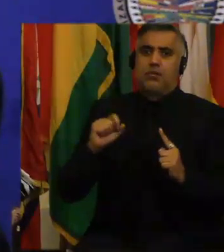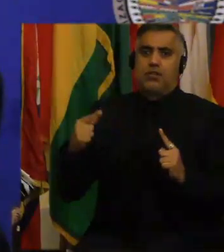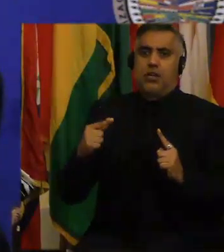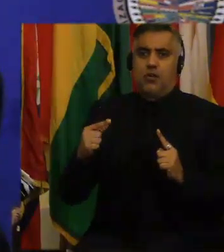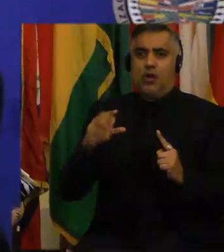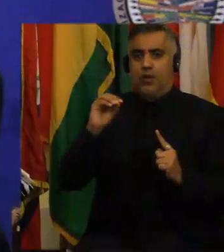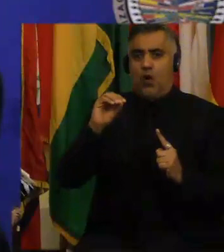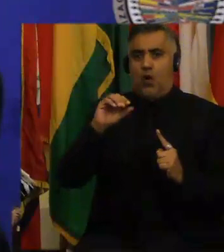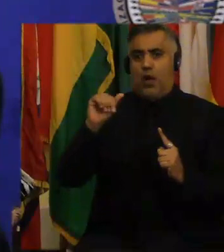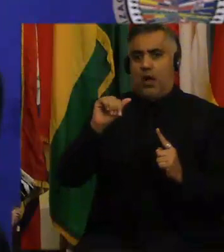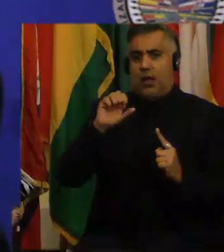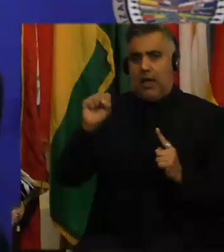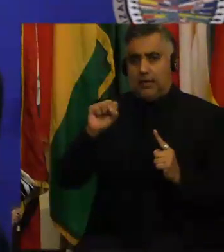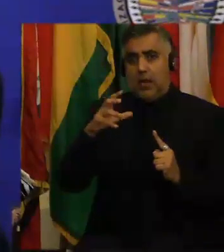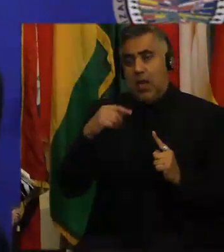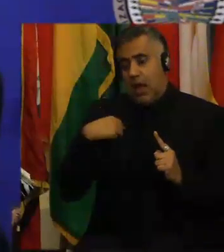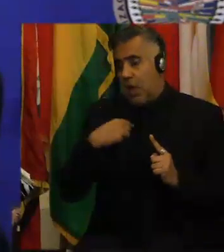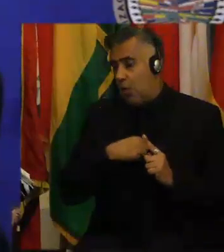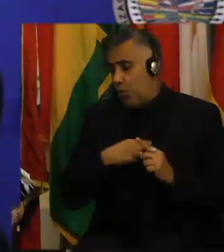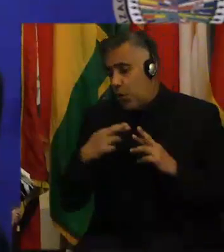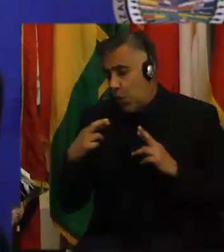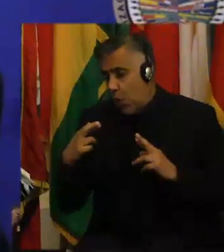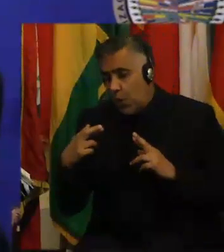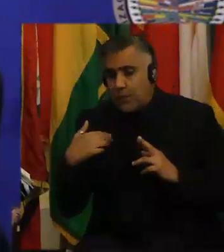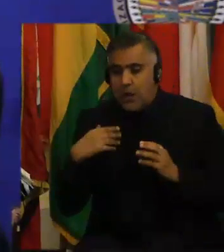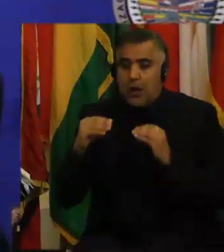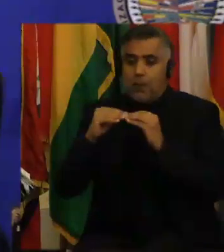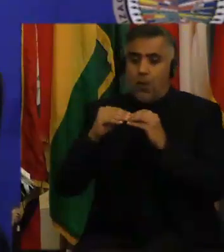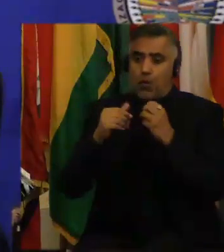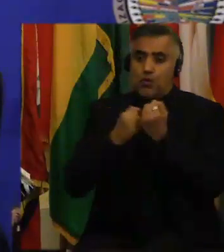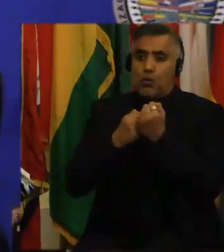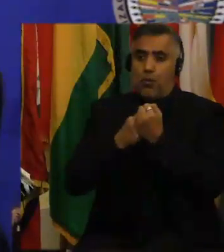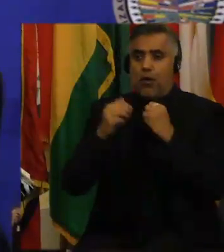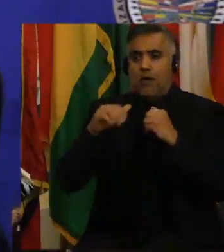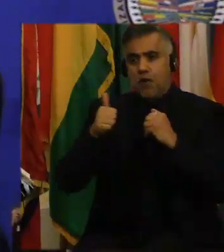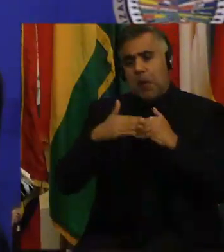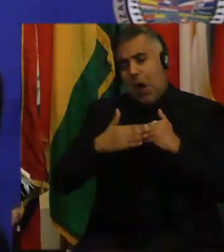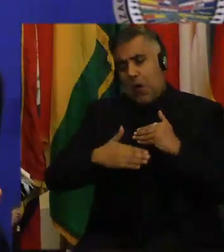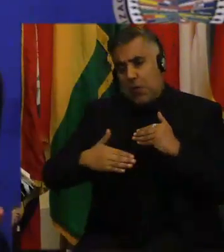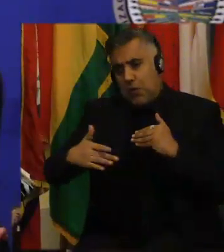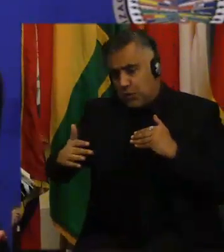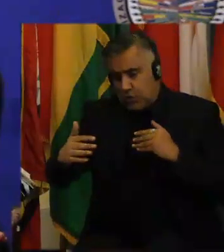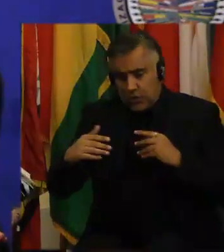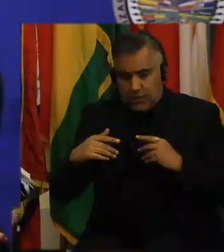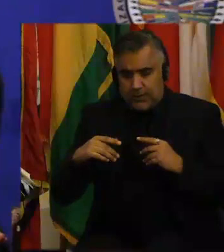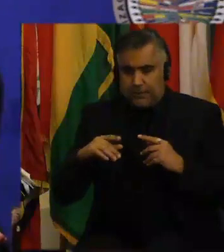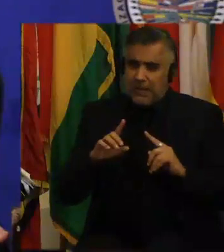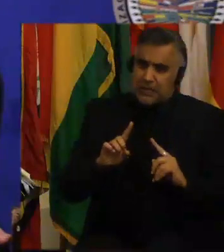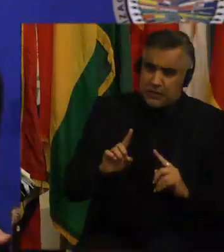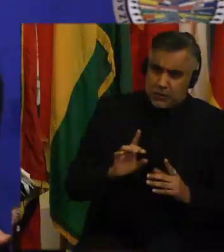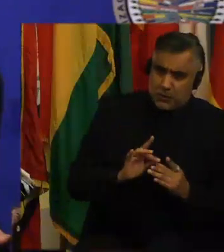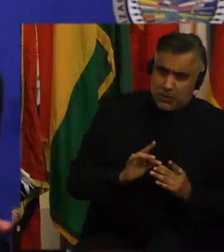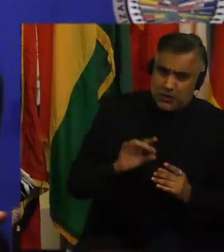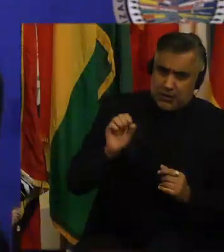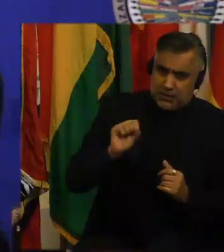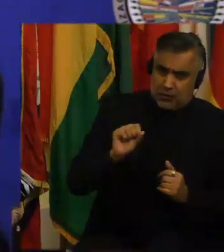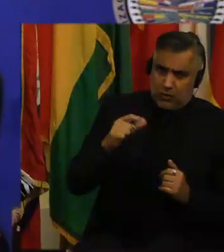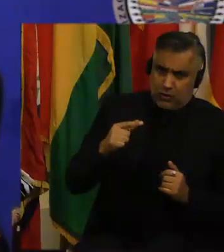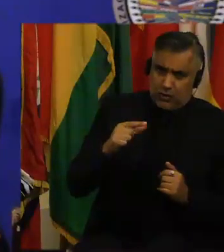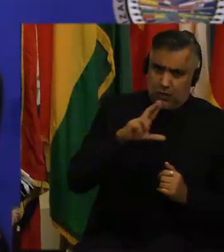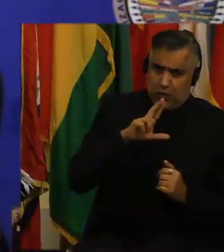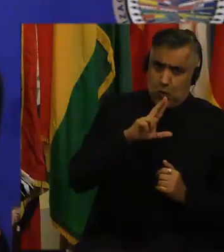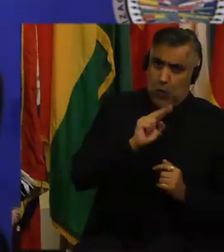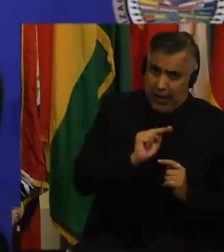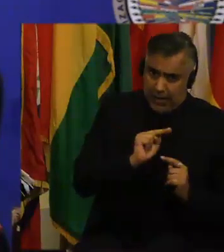of American States, and we hope to have further support from all others. Just to mention that Secretary General of